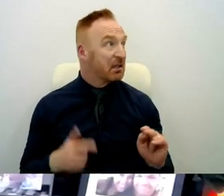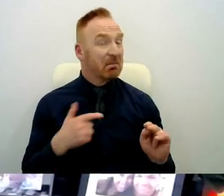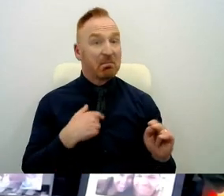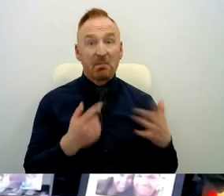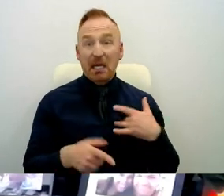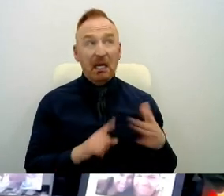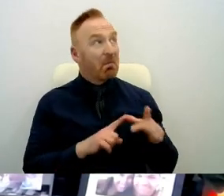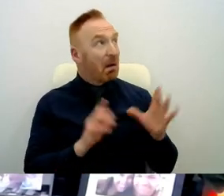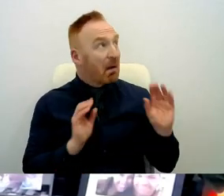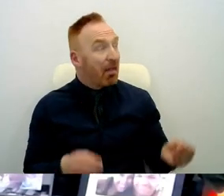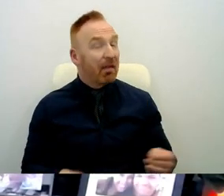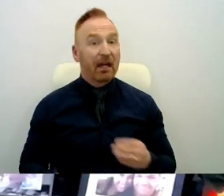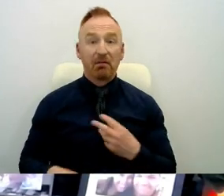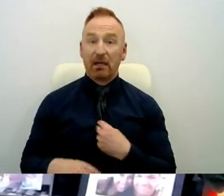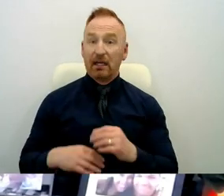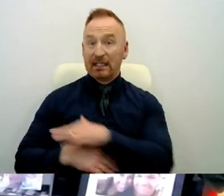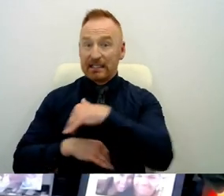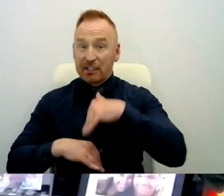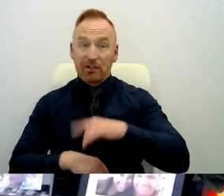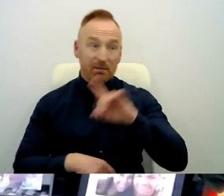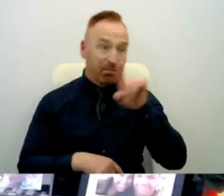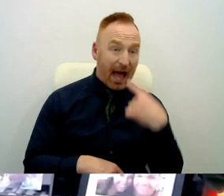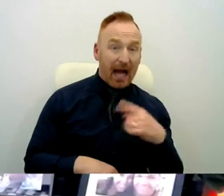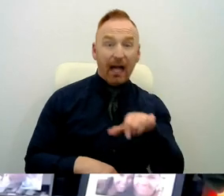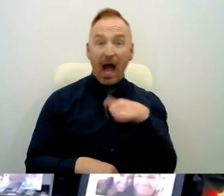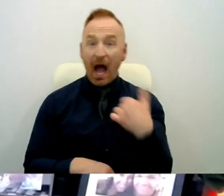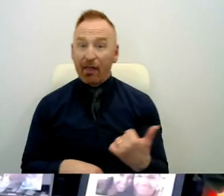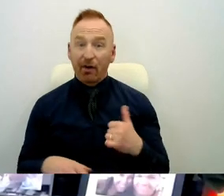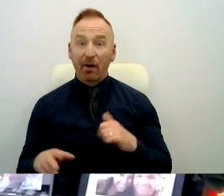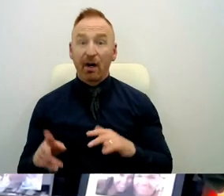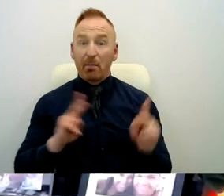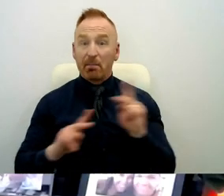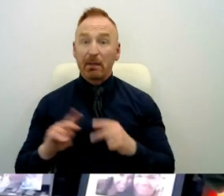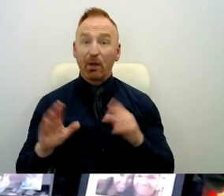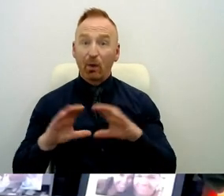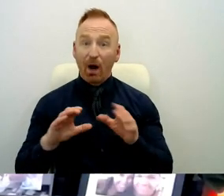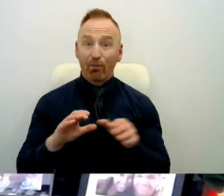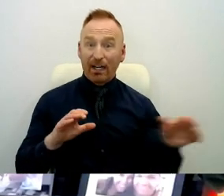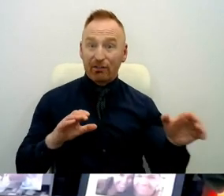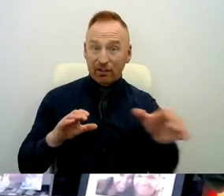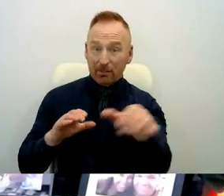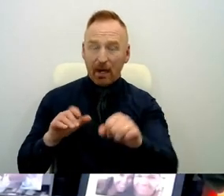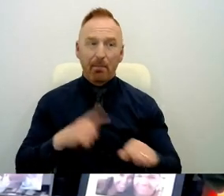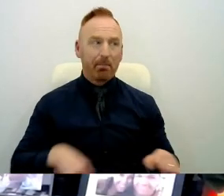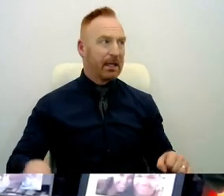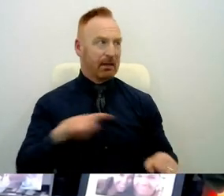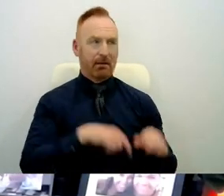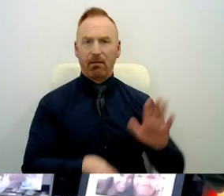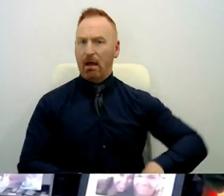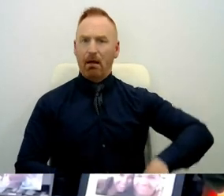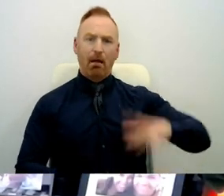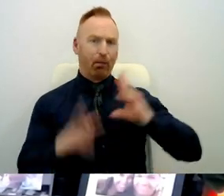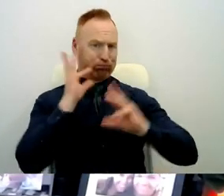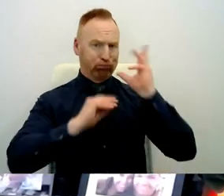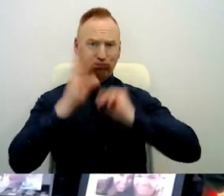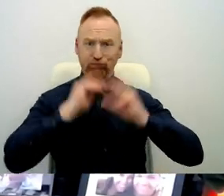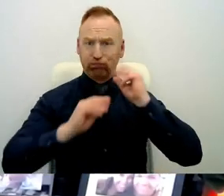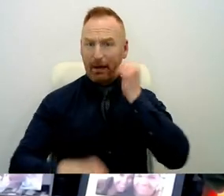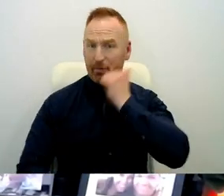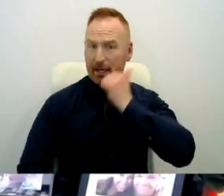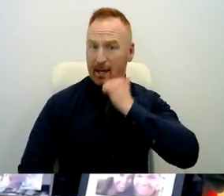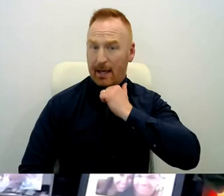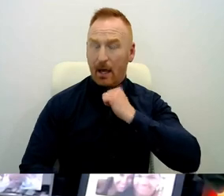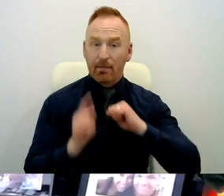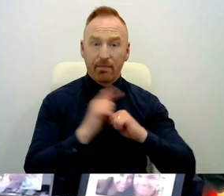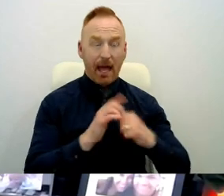racism. Indigenous folks, Black and other racialized peoples, however, continue to live with the effects of racism on our lives. These